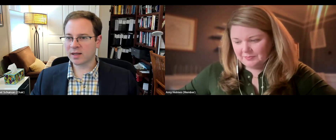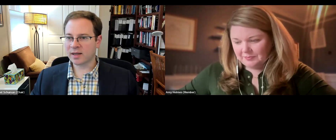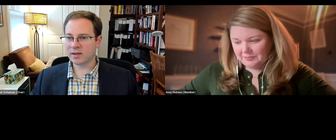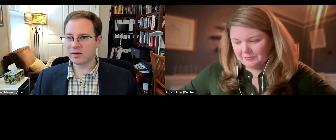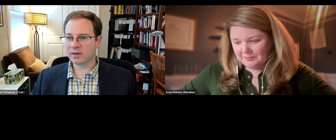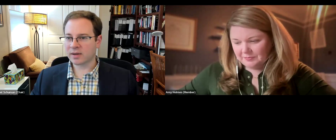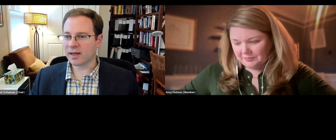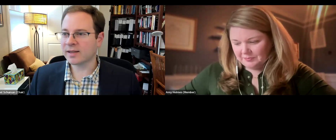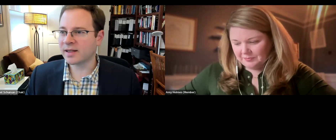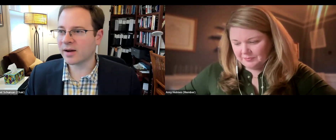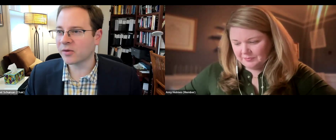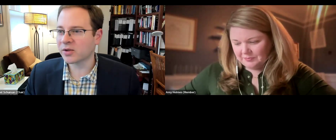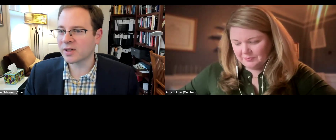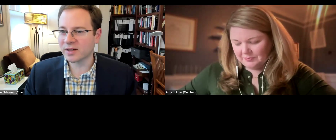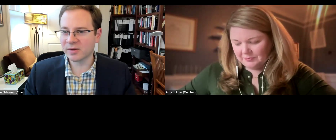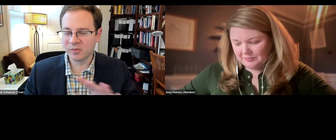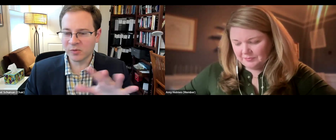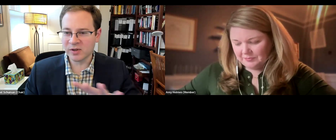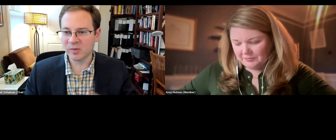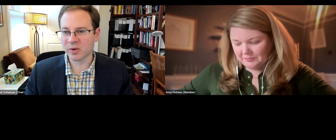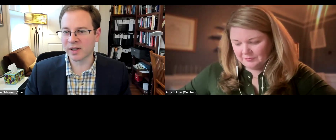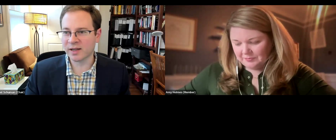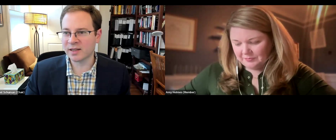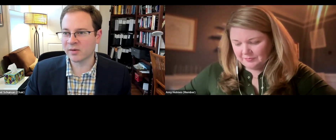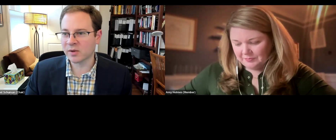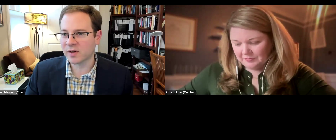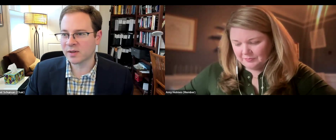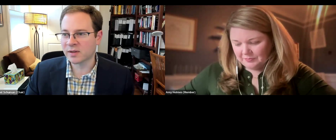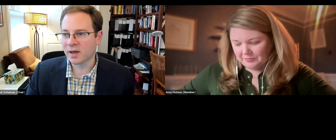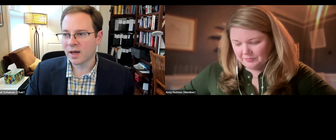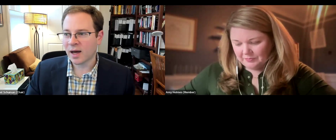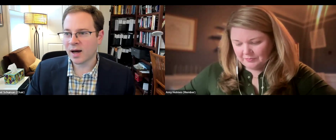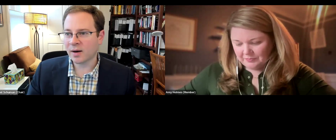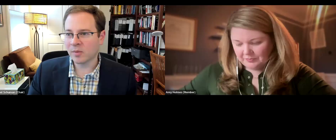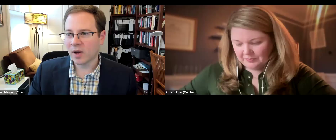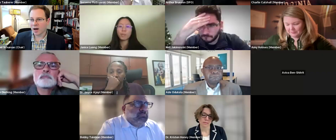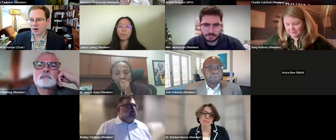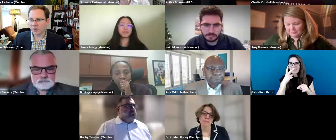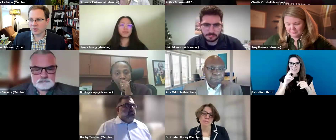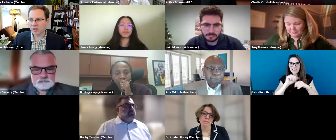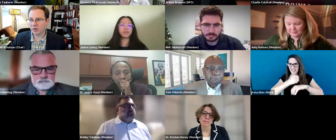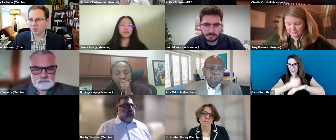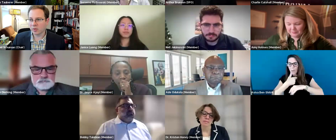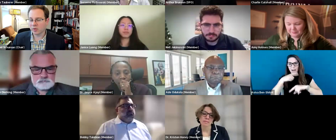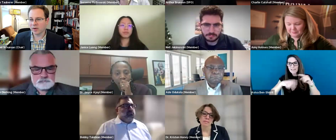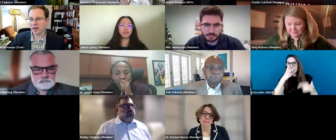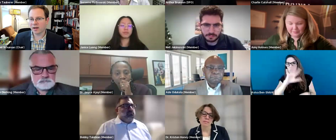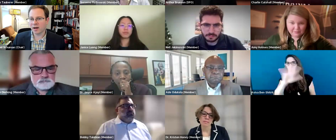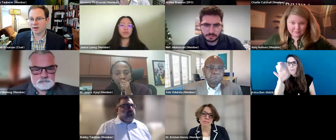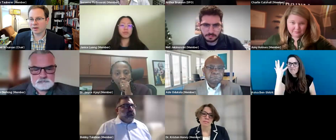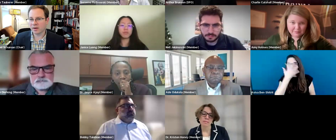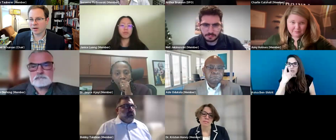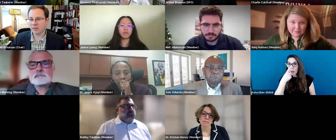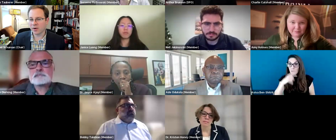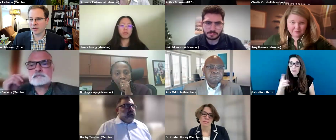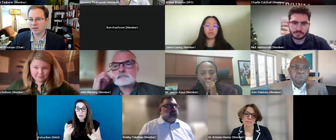just get a sense of, and I can't see, unfortunately, because of the way Zoom is working, I can't see everyone's faces. Are folks comfortable with moving ahead